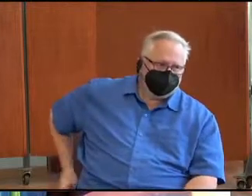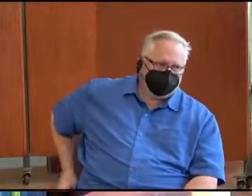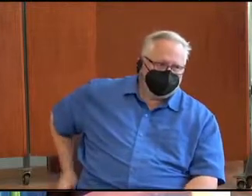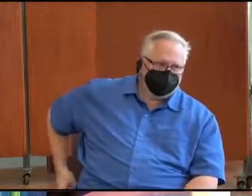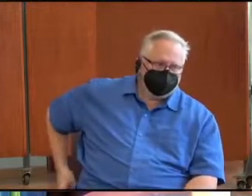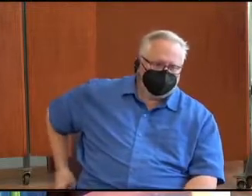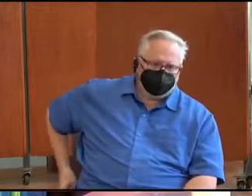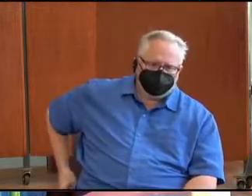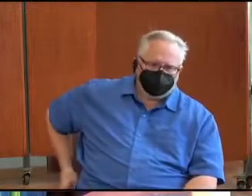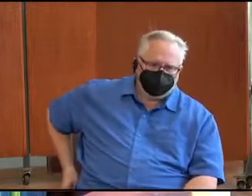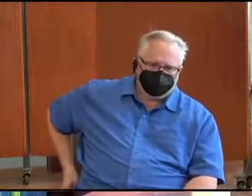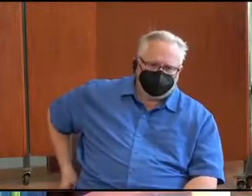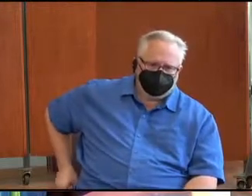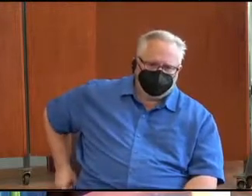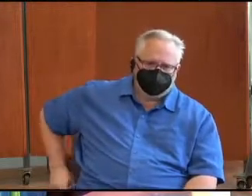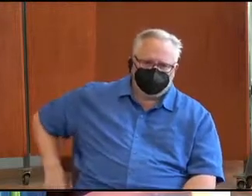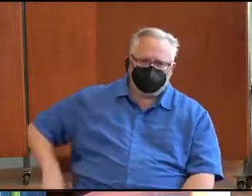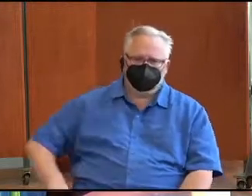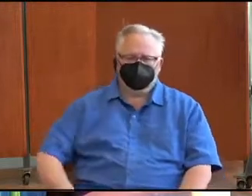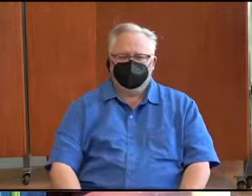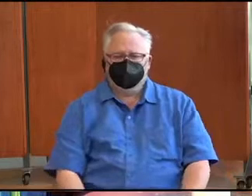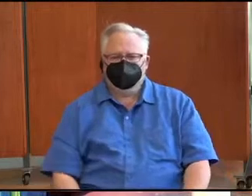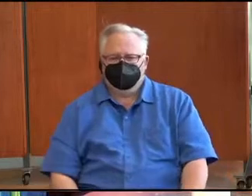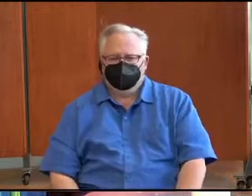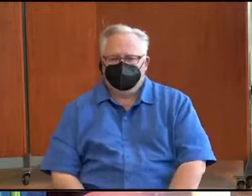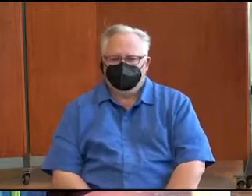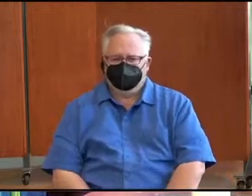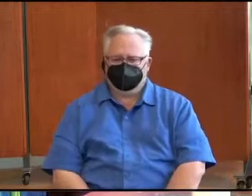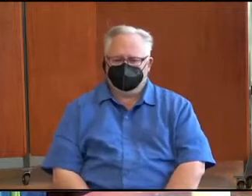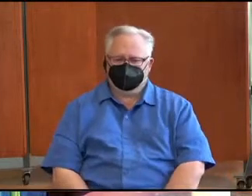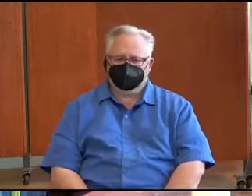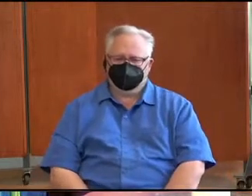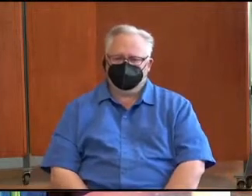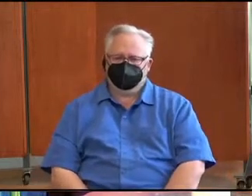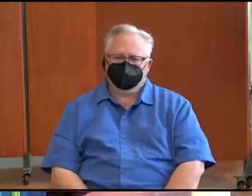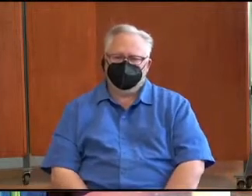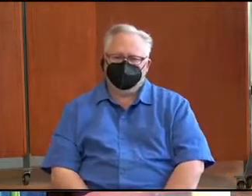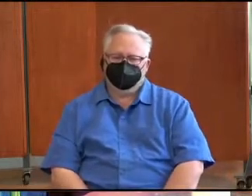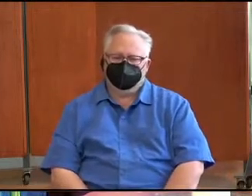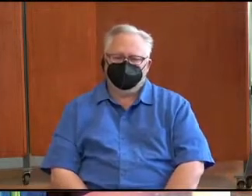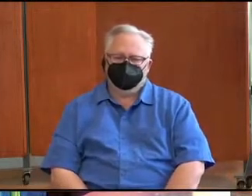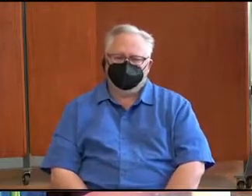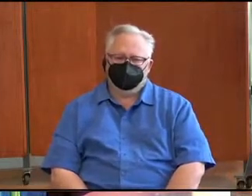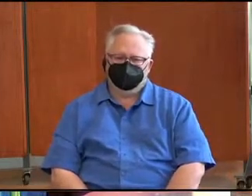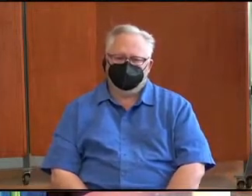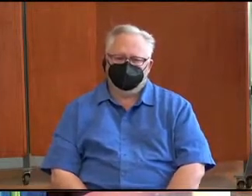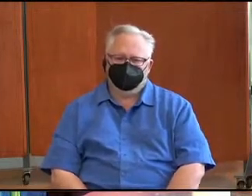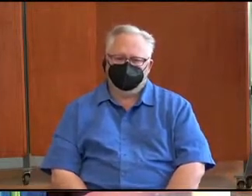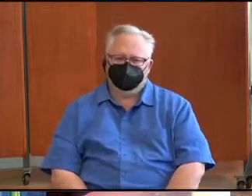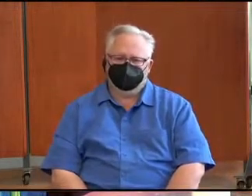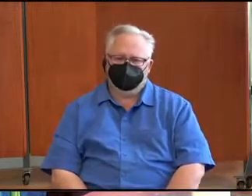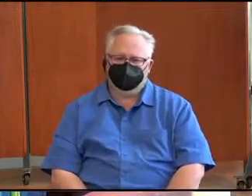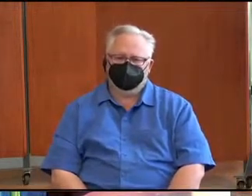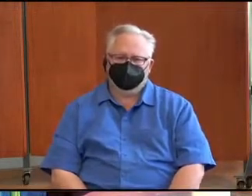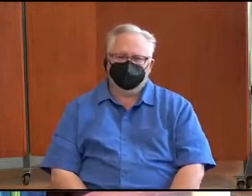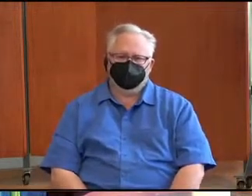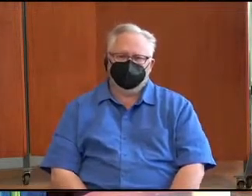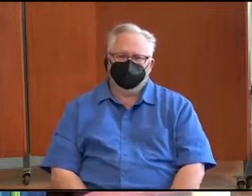formar relaciones responsables con organizaciones locales que trabajan para apoyar el